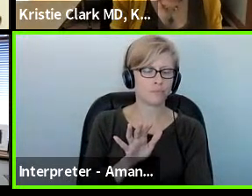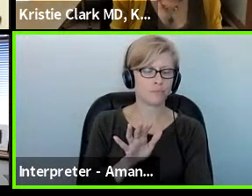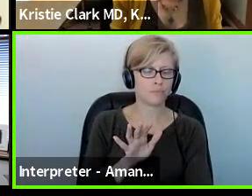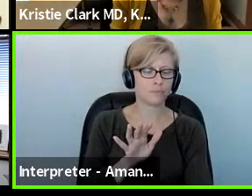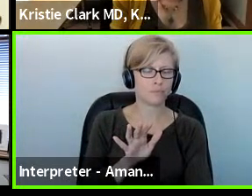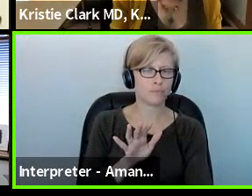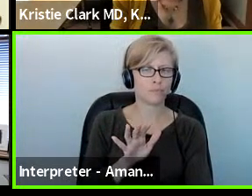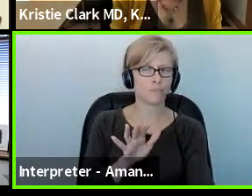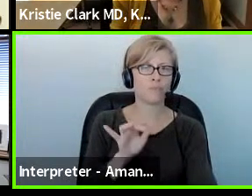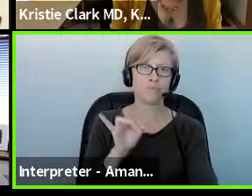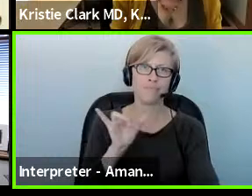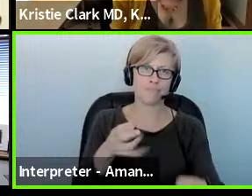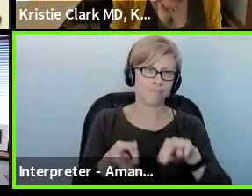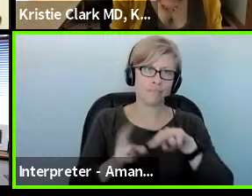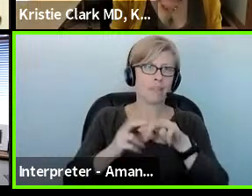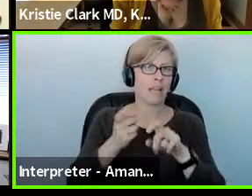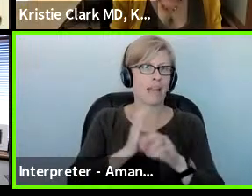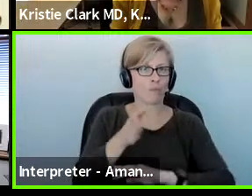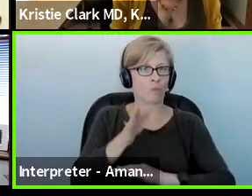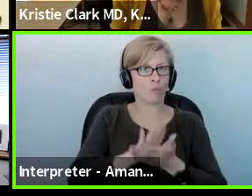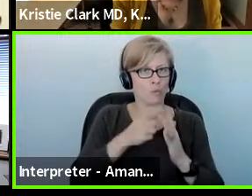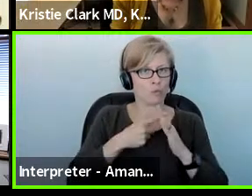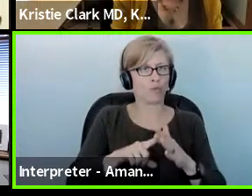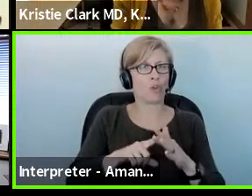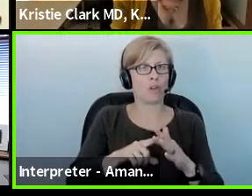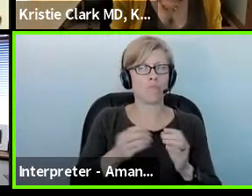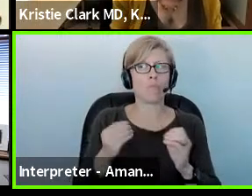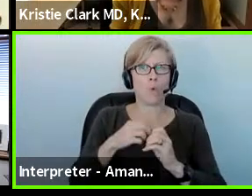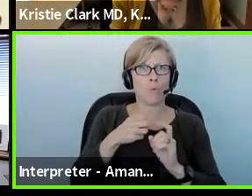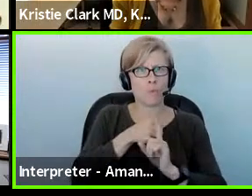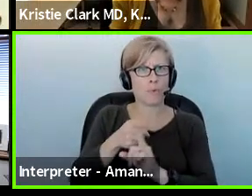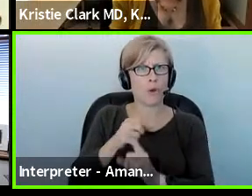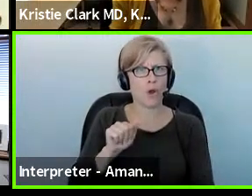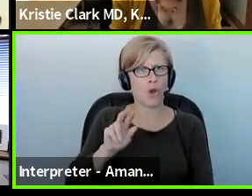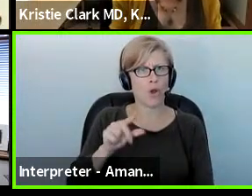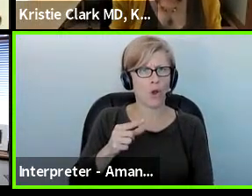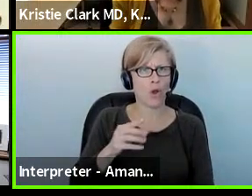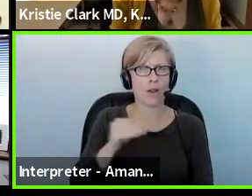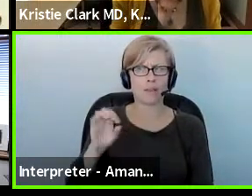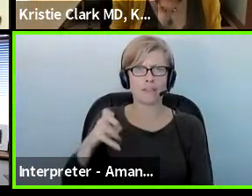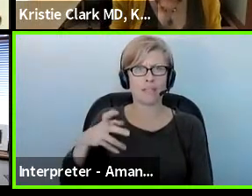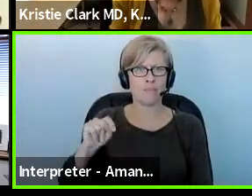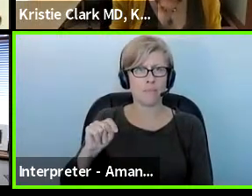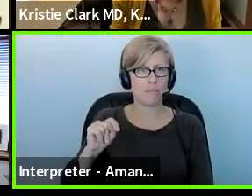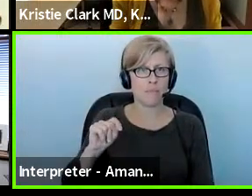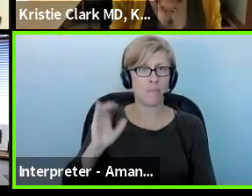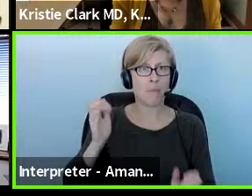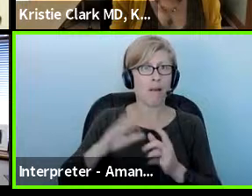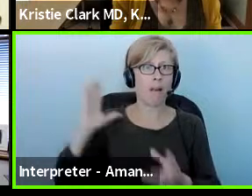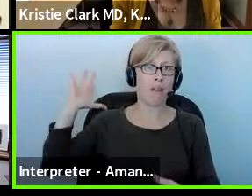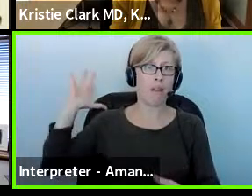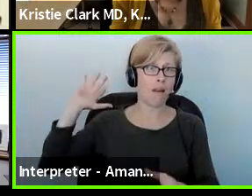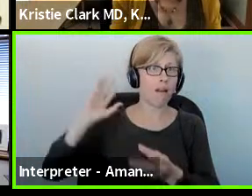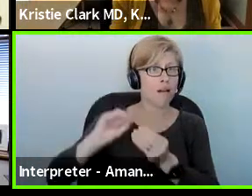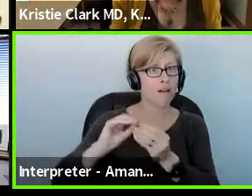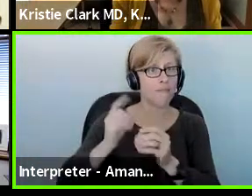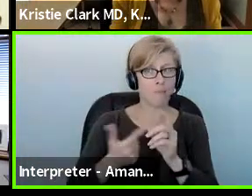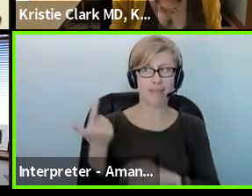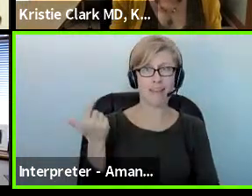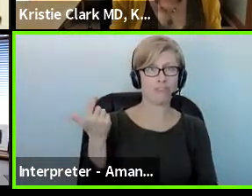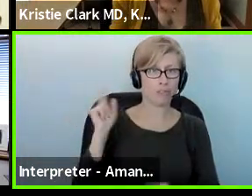exponentially increased after school started. We've had more in August and September than we had the entire pandemic. And I'm sure Dr. Hubbard